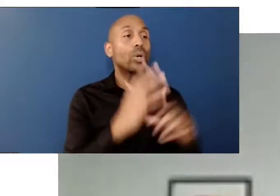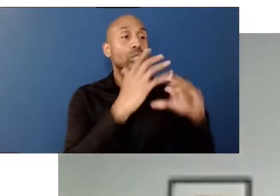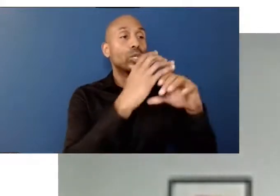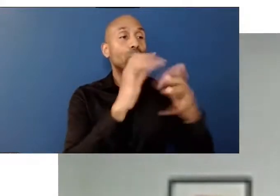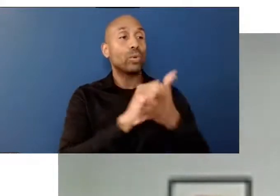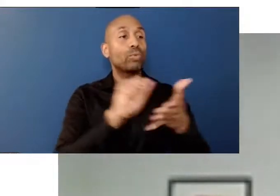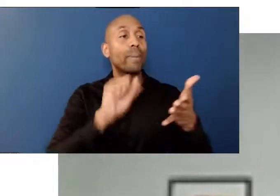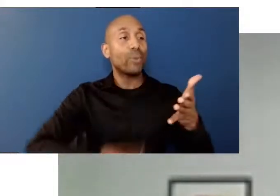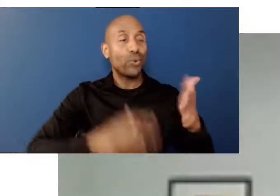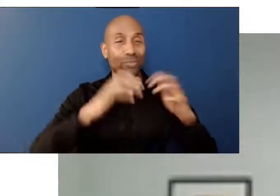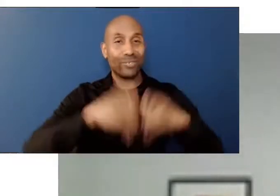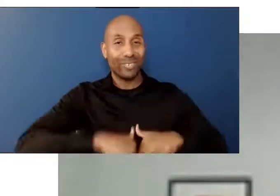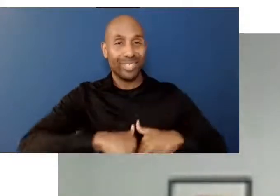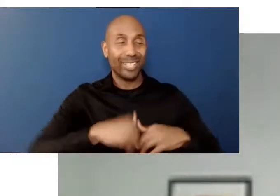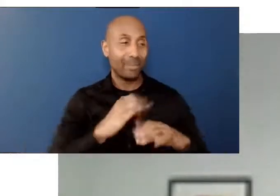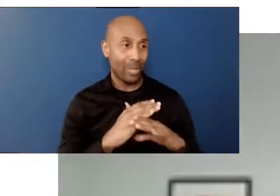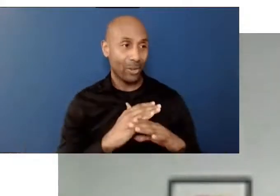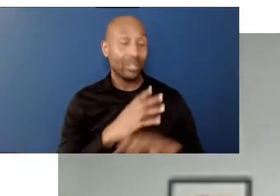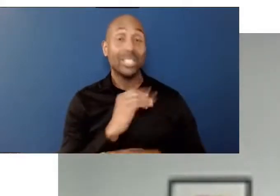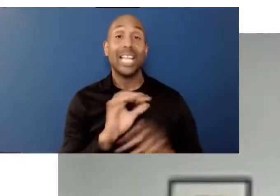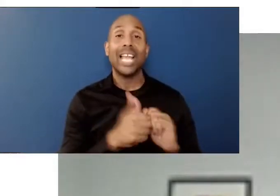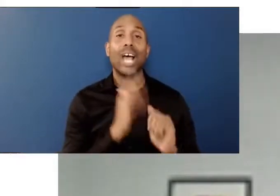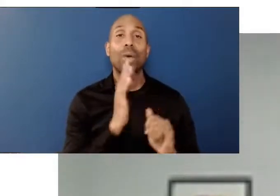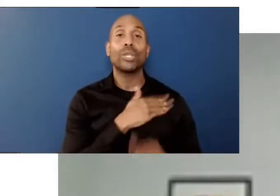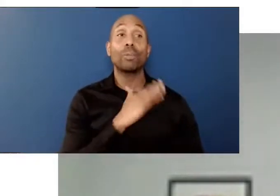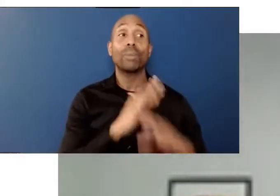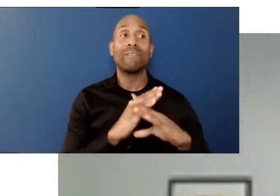and their organizations. So